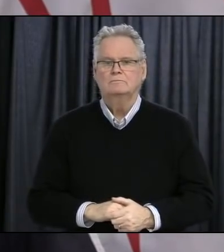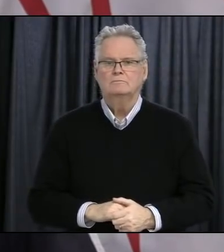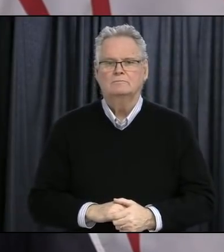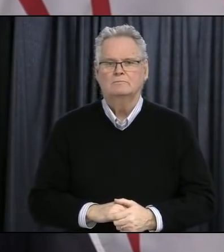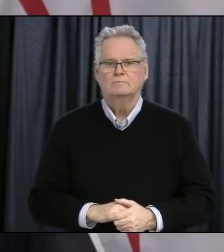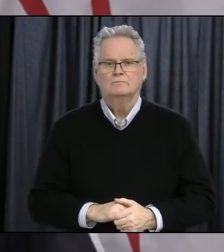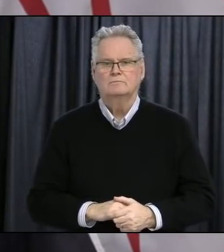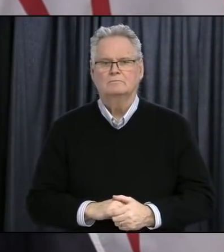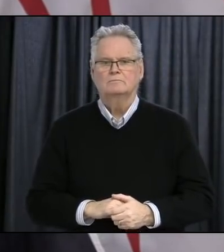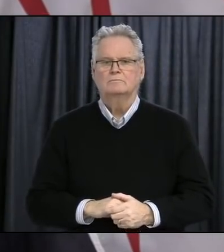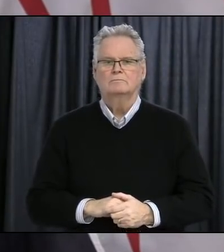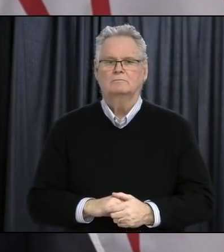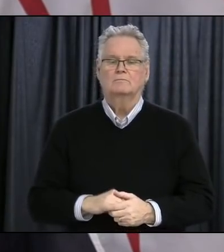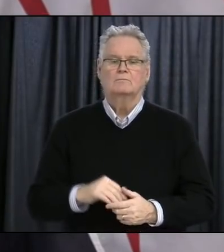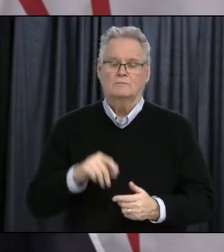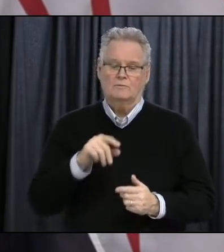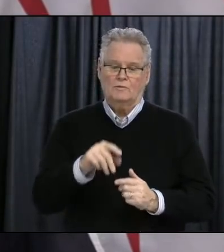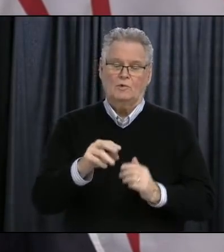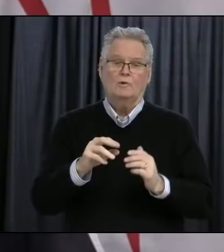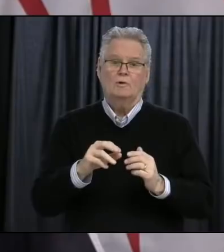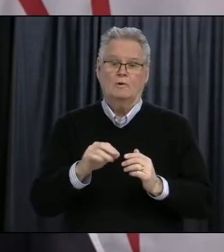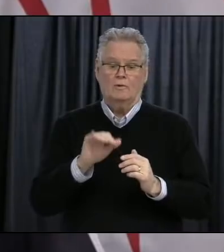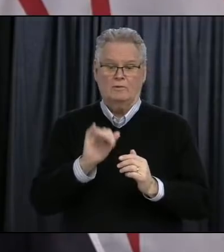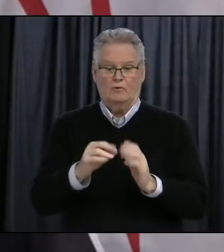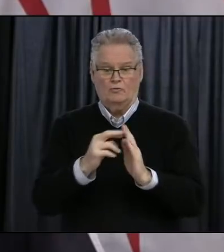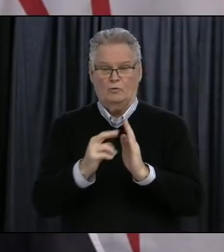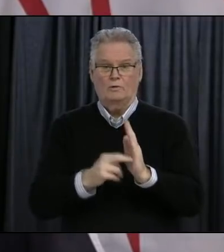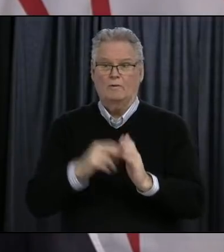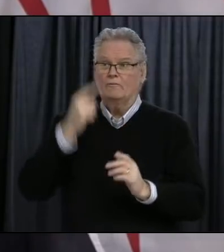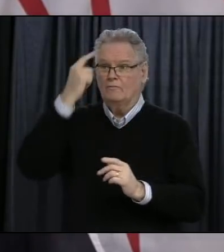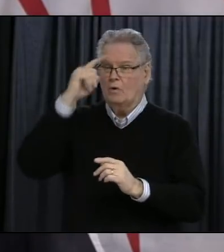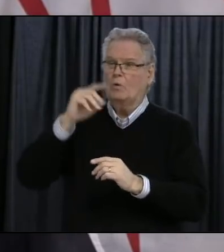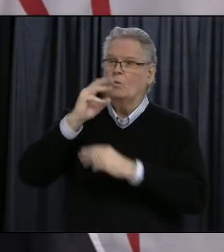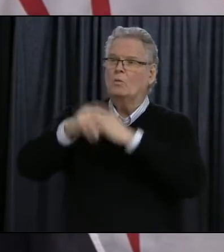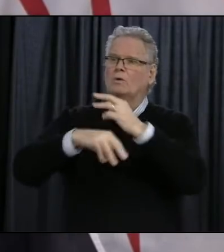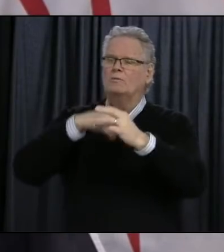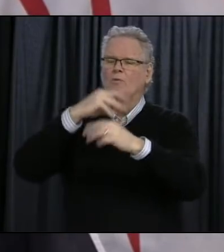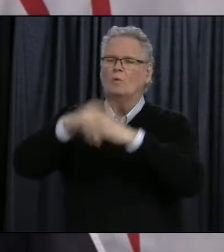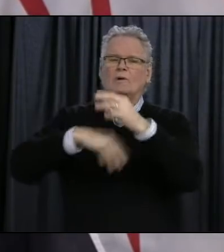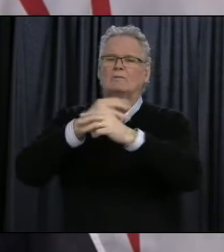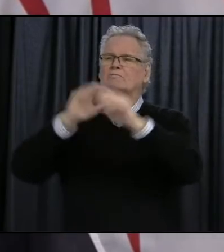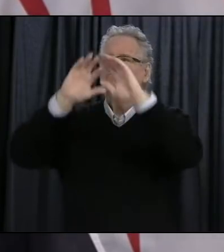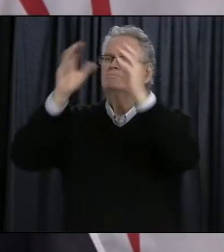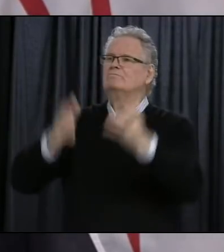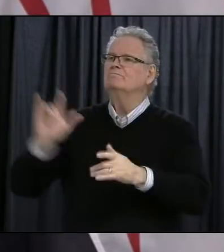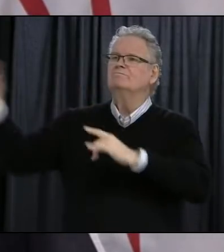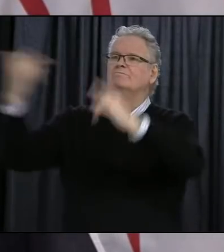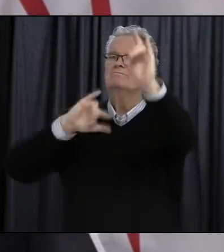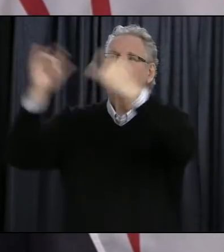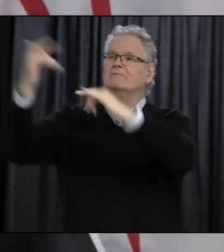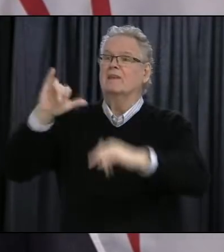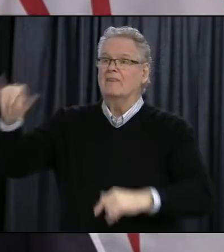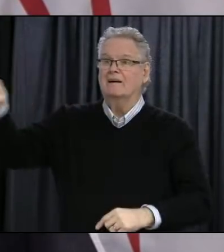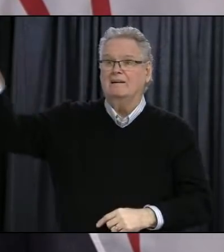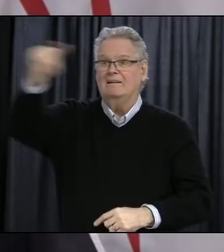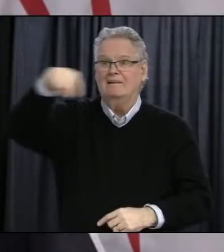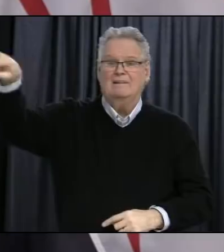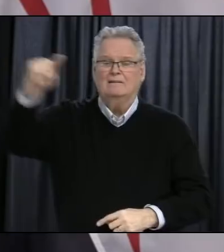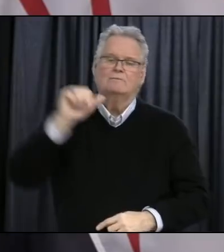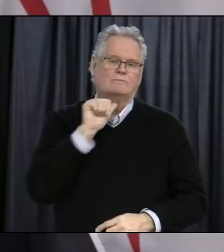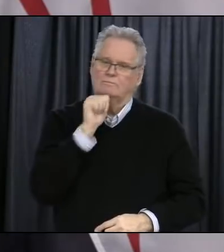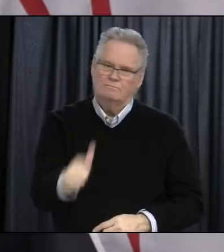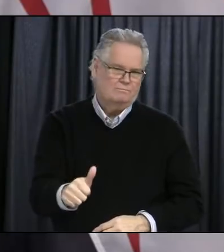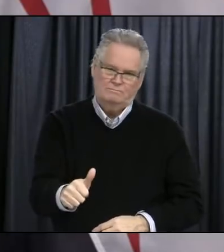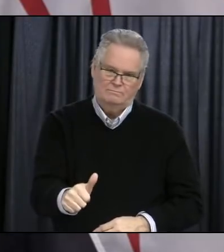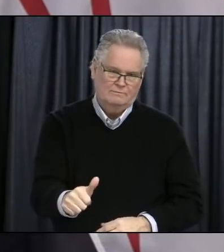in effect, requiring those returning to Canada to self-isolate for 14 days. It is very disheartening to hear